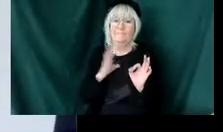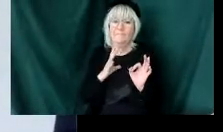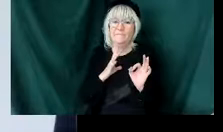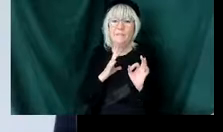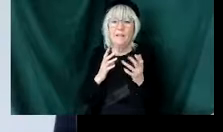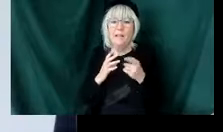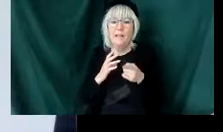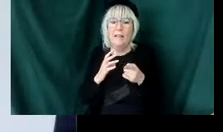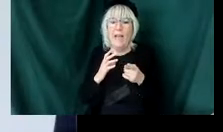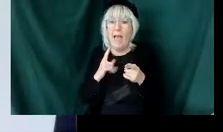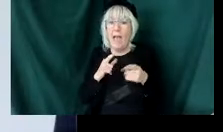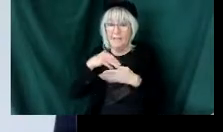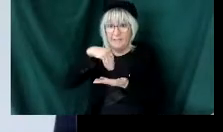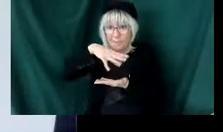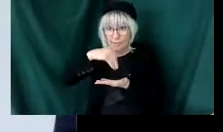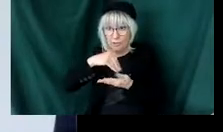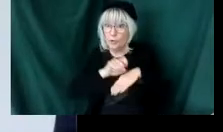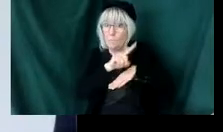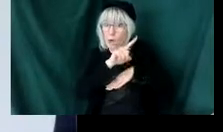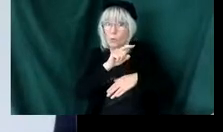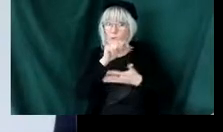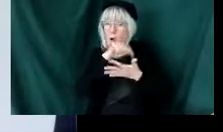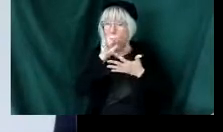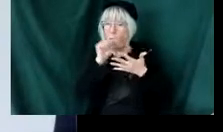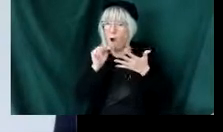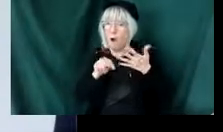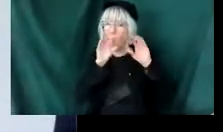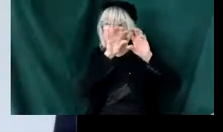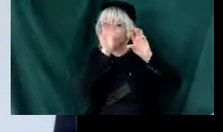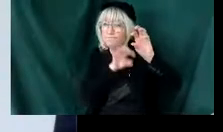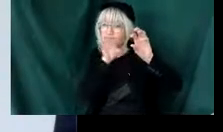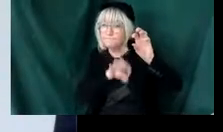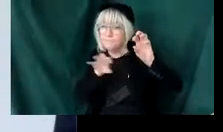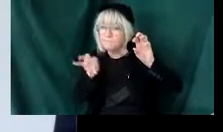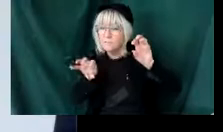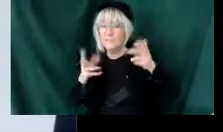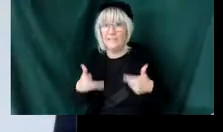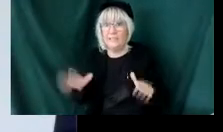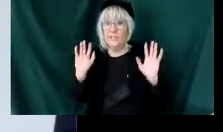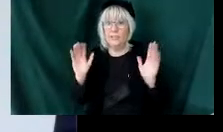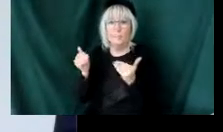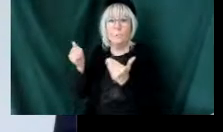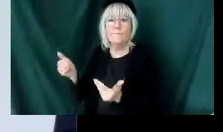of it and post that you did all parts of this lesson. And then we will